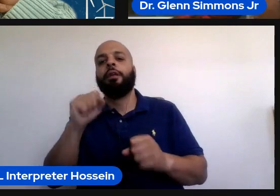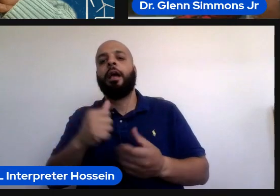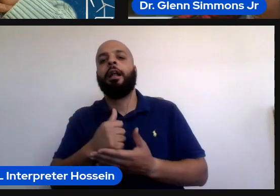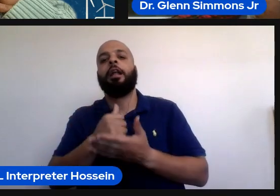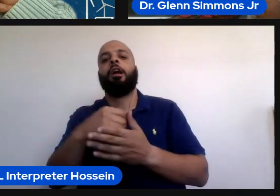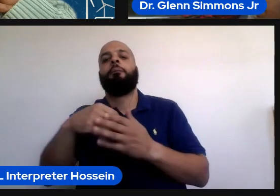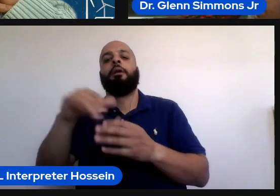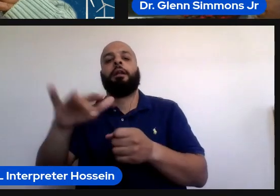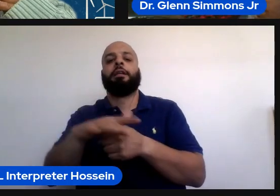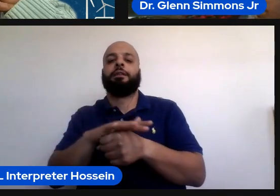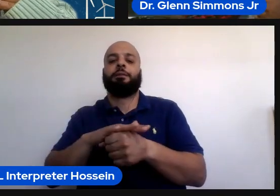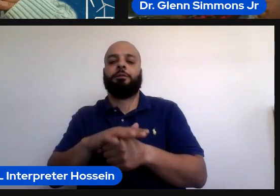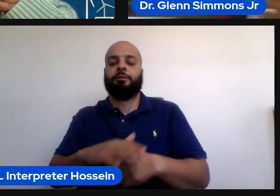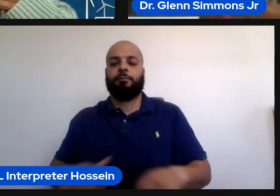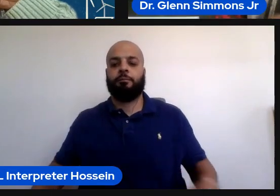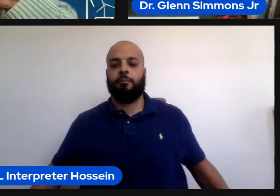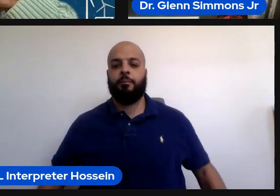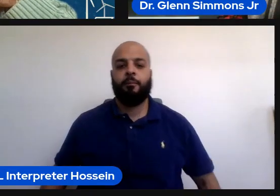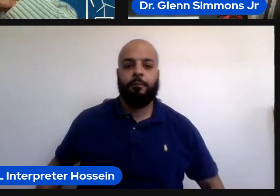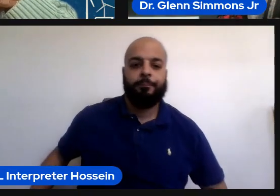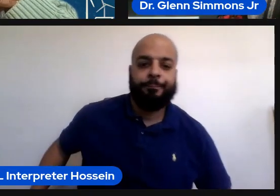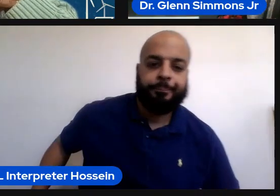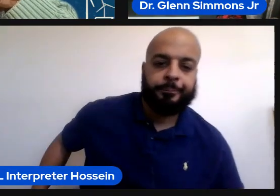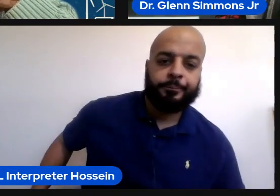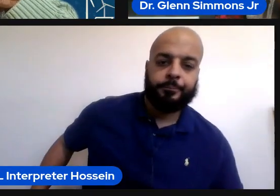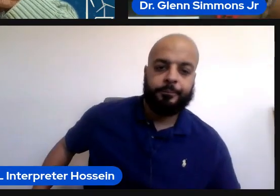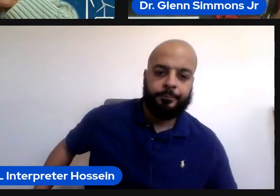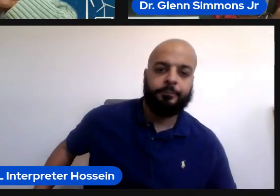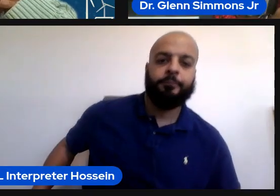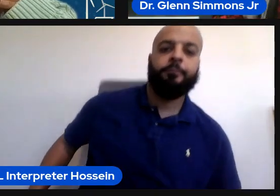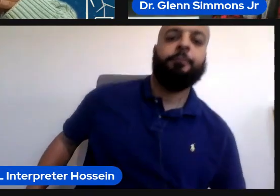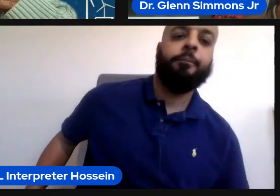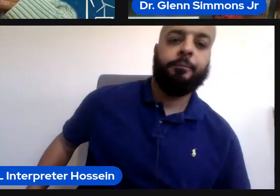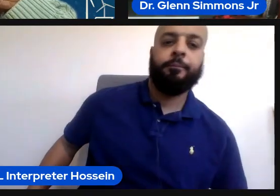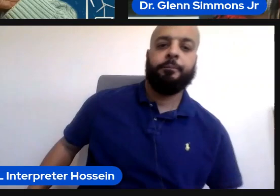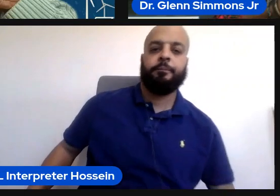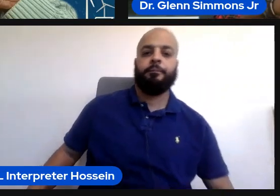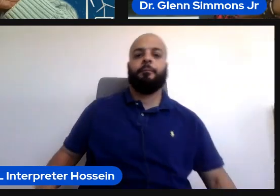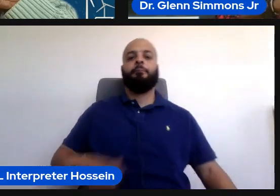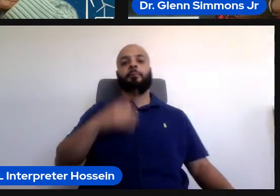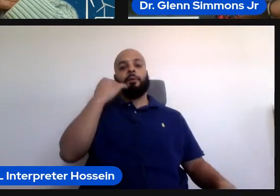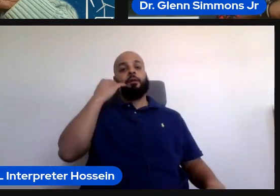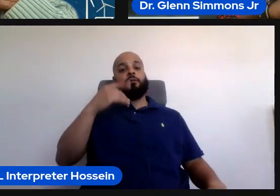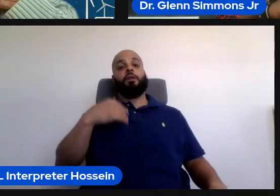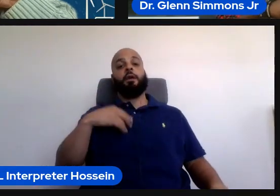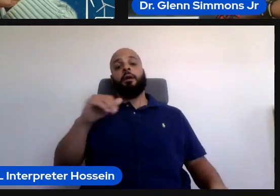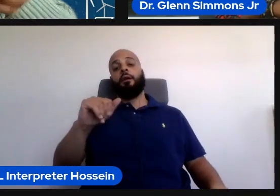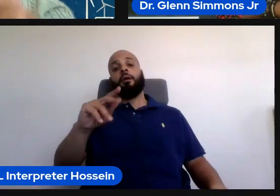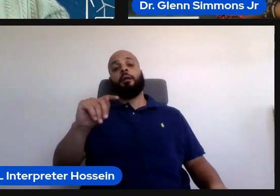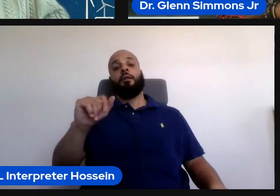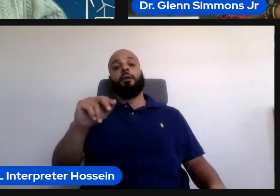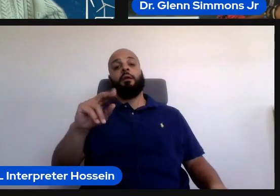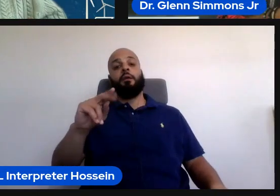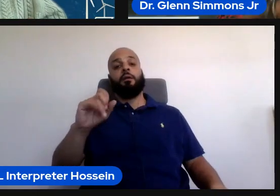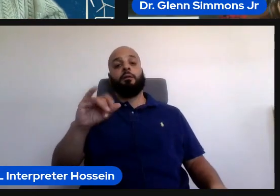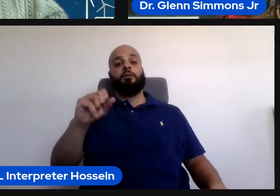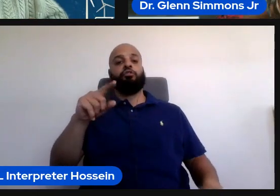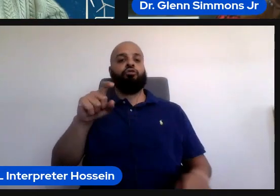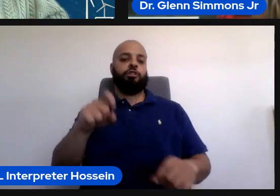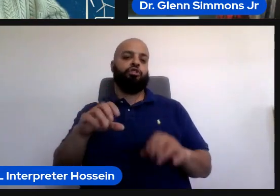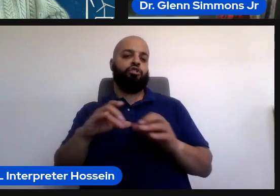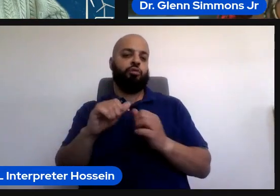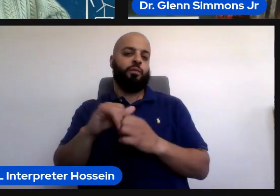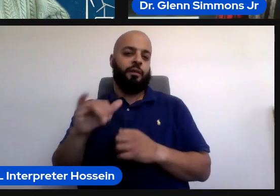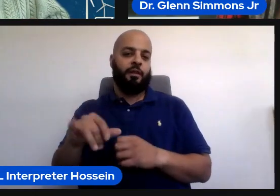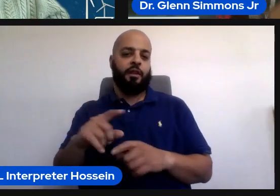that space. If it's not your primary person, because if you have an antagonist, you need to deal with that, right? But if you have